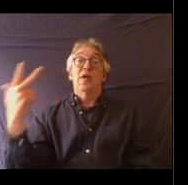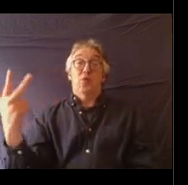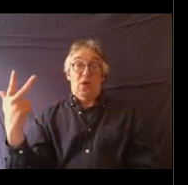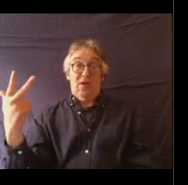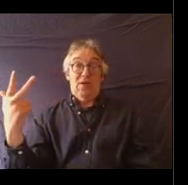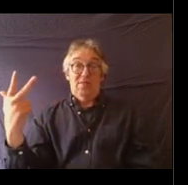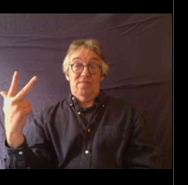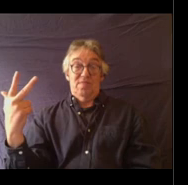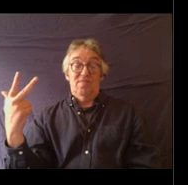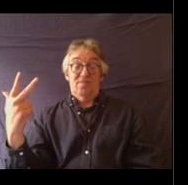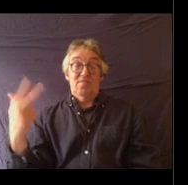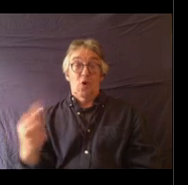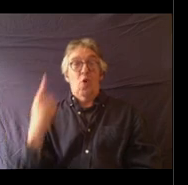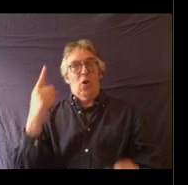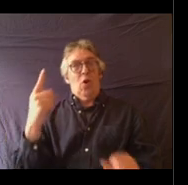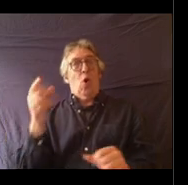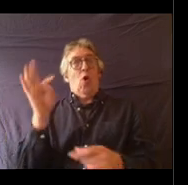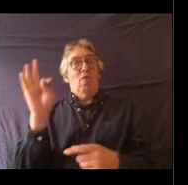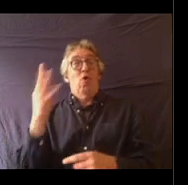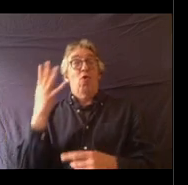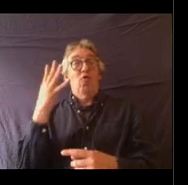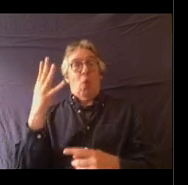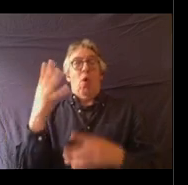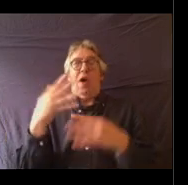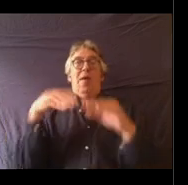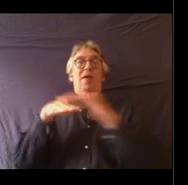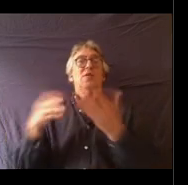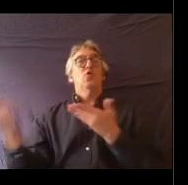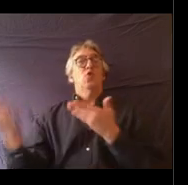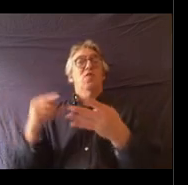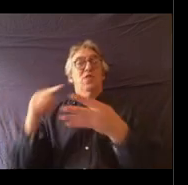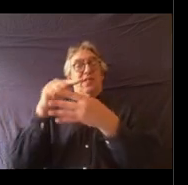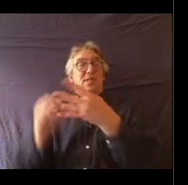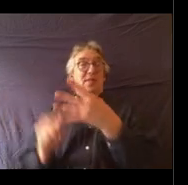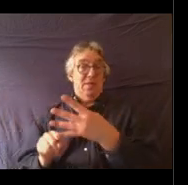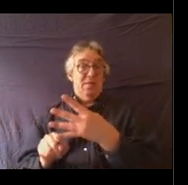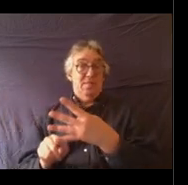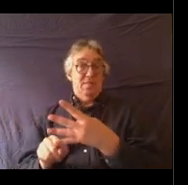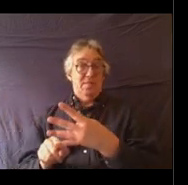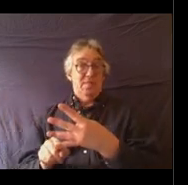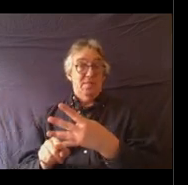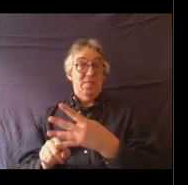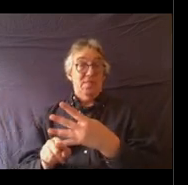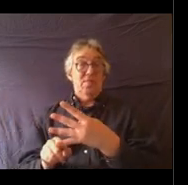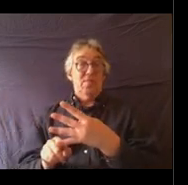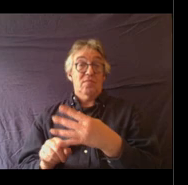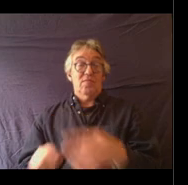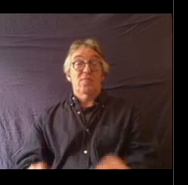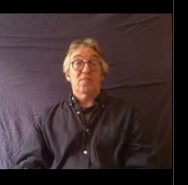the four main access services available in Europe, and obviously is